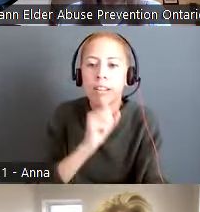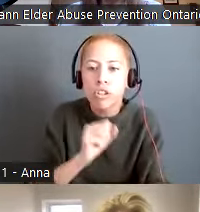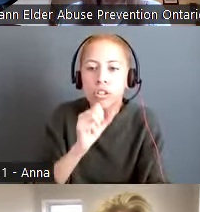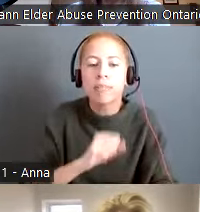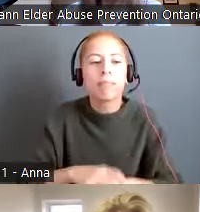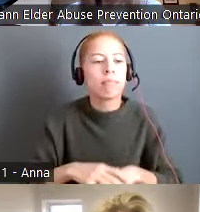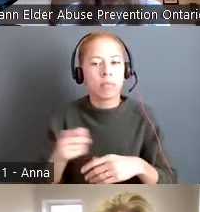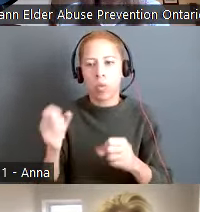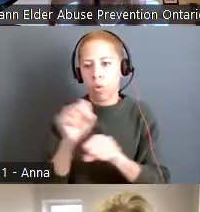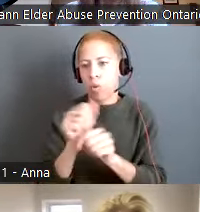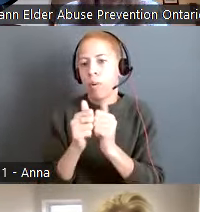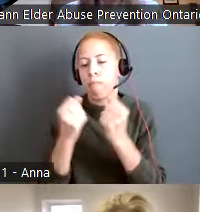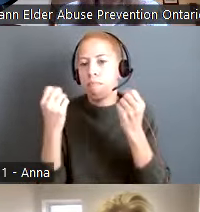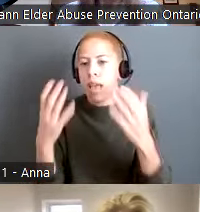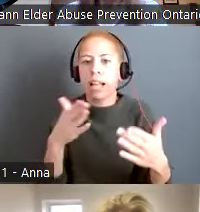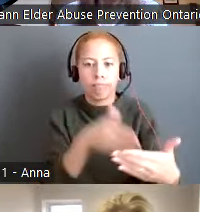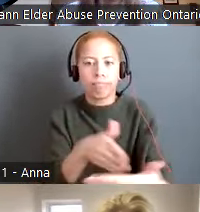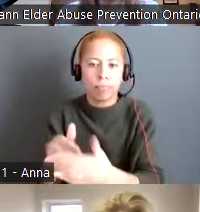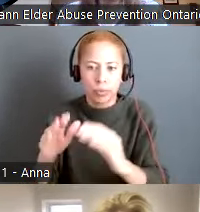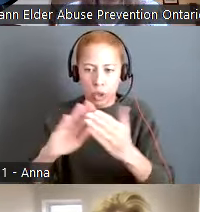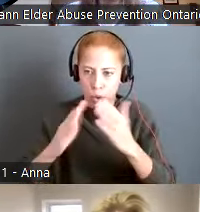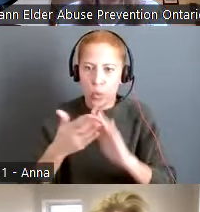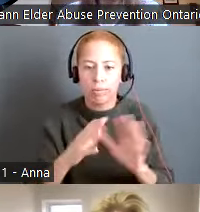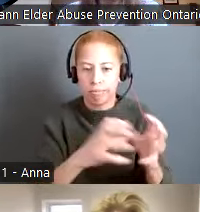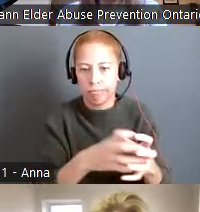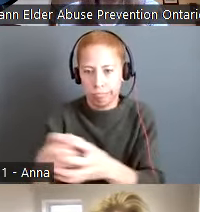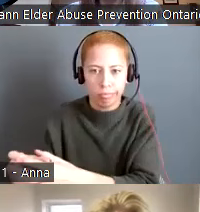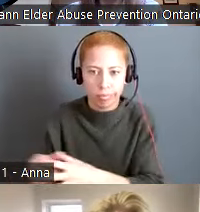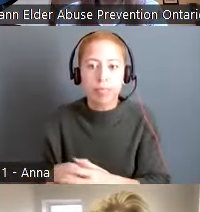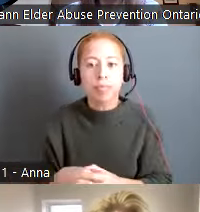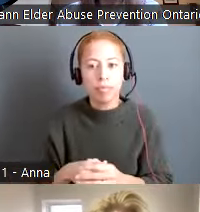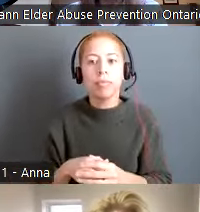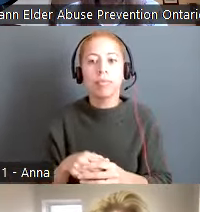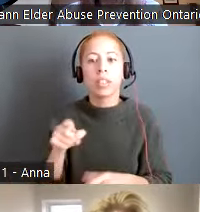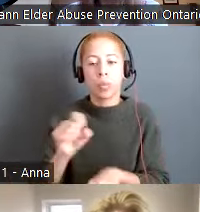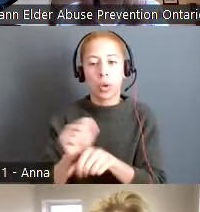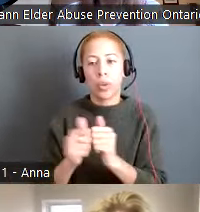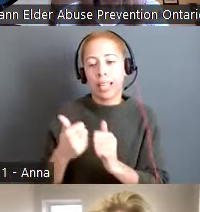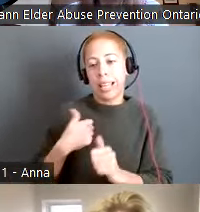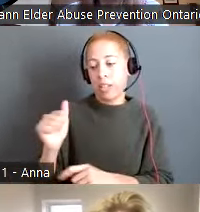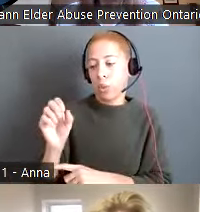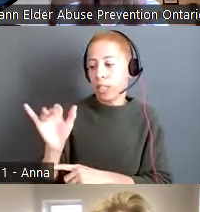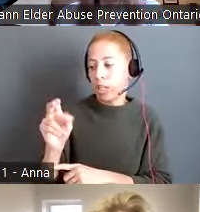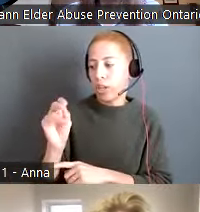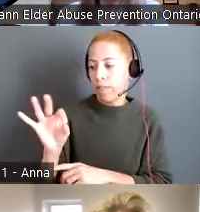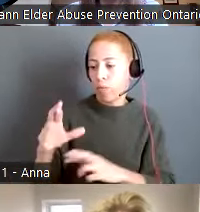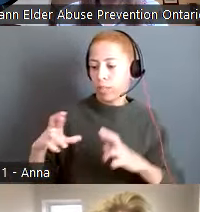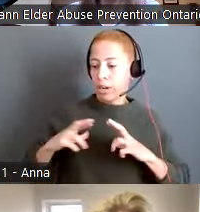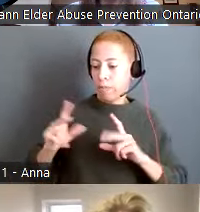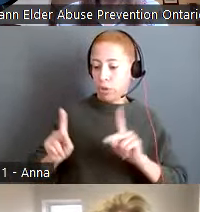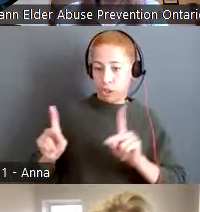marginalized communities. Prior to CanAge, she also worked with the Canadian Association of Retired Persons,